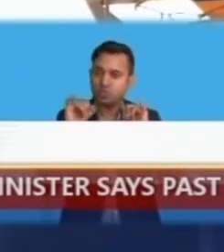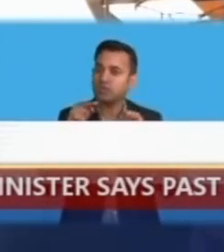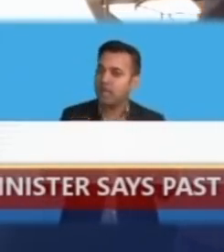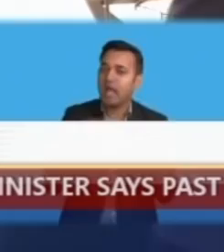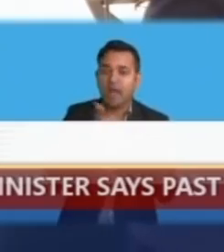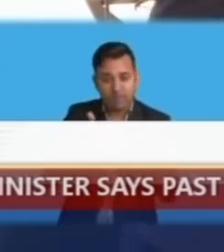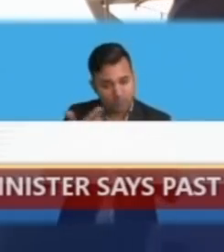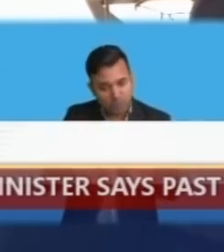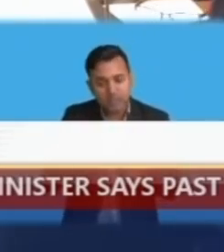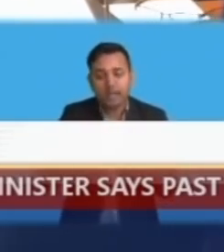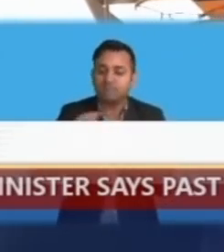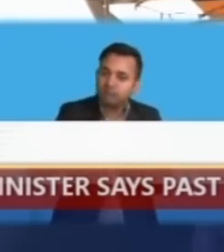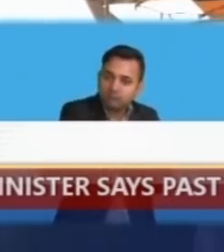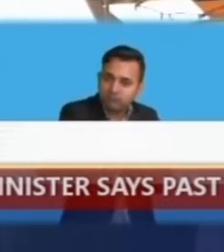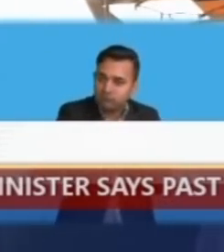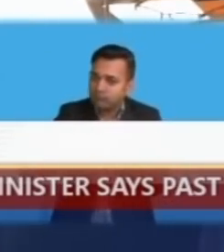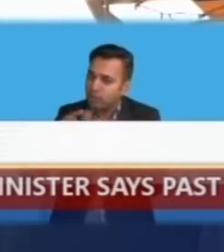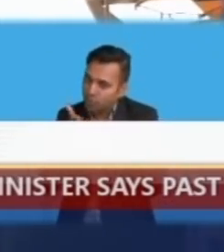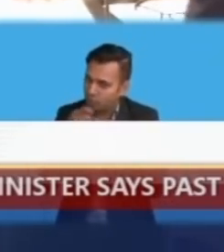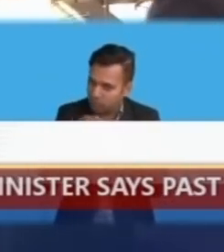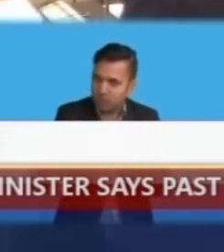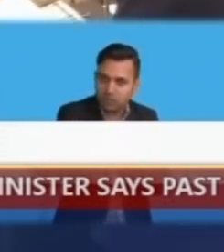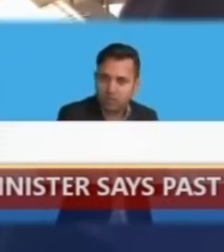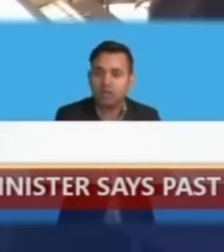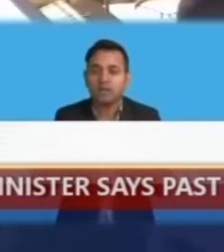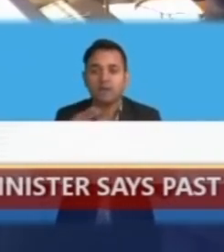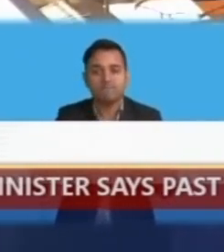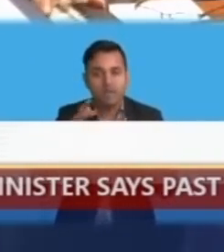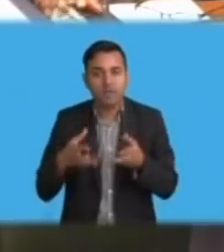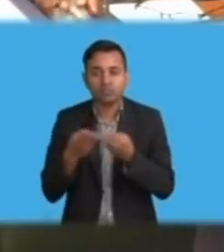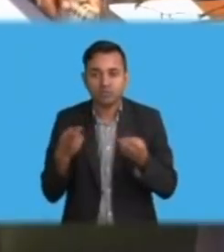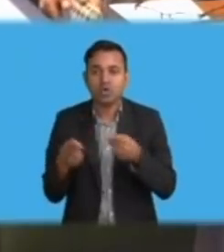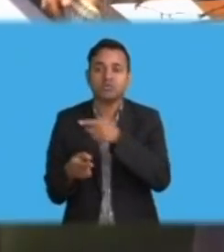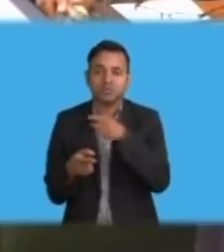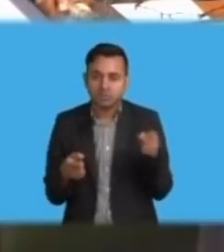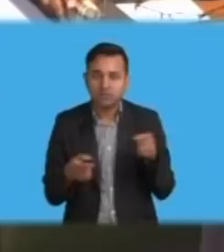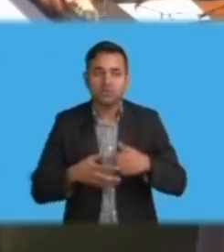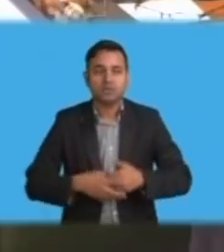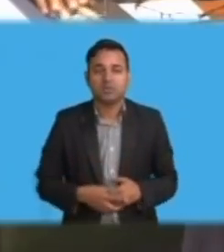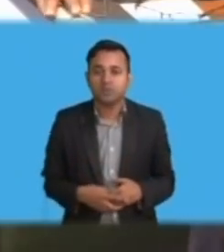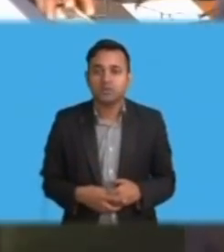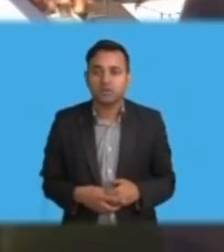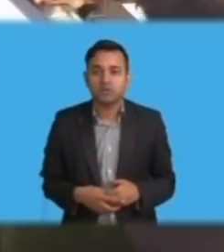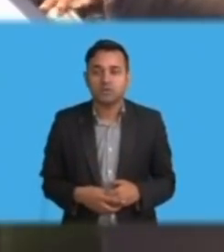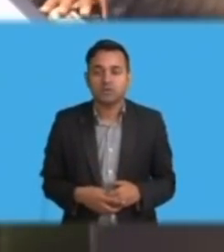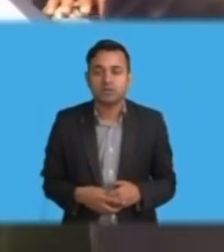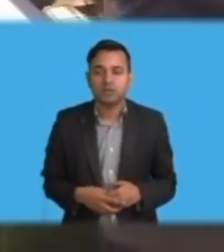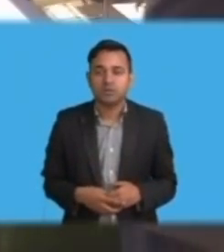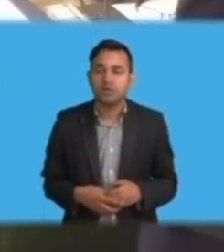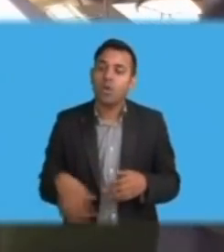subsidy, has given them farm mechanization, has given them land preparation facility which he enjoys, and